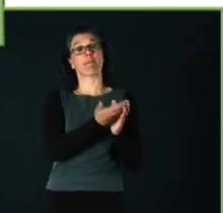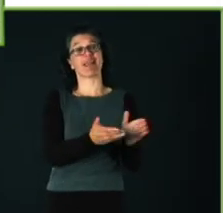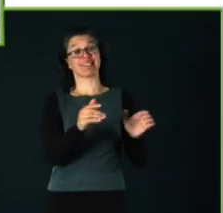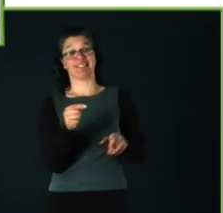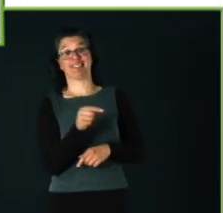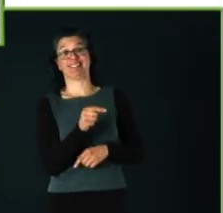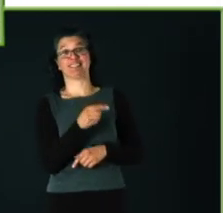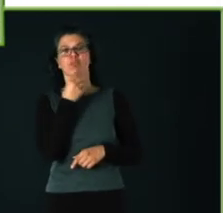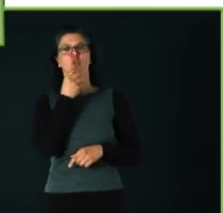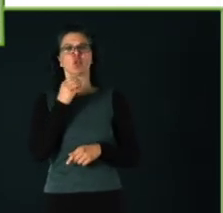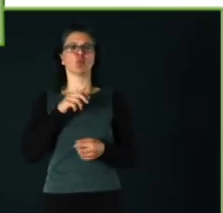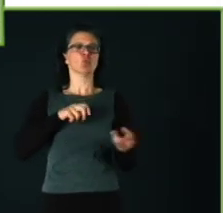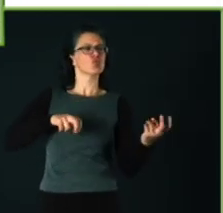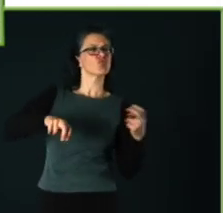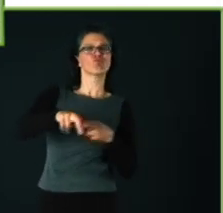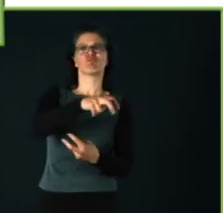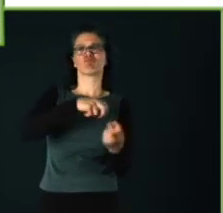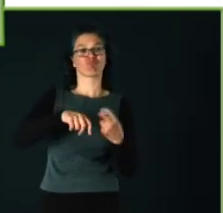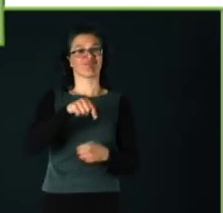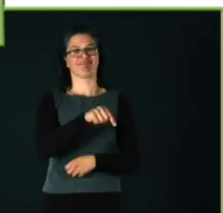utilise a lot of that area down there.